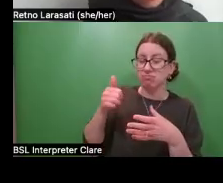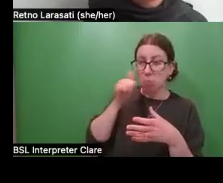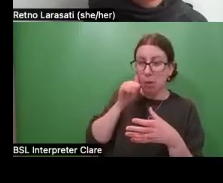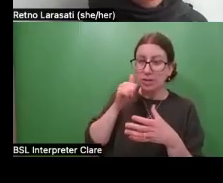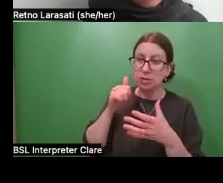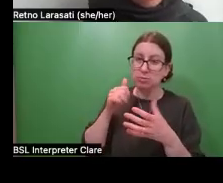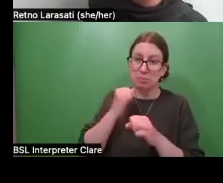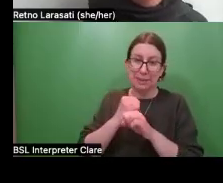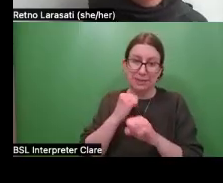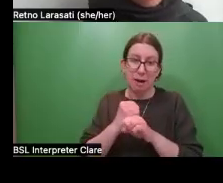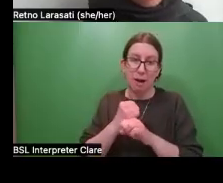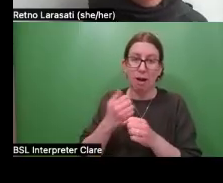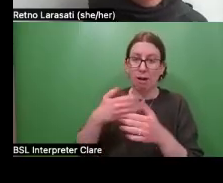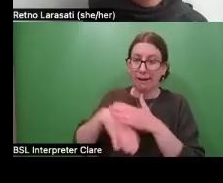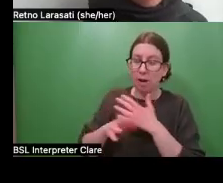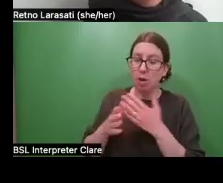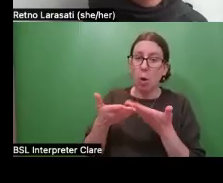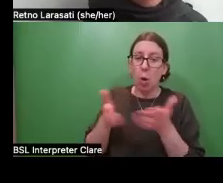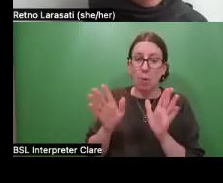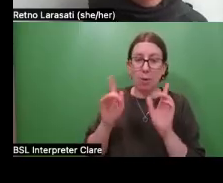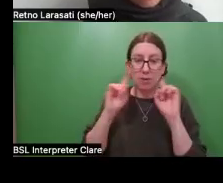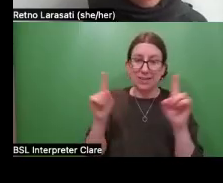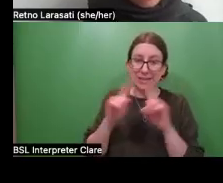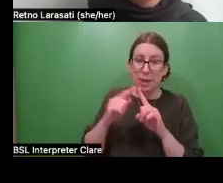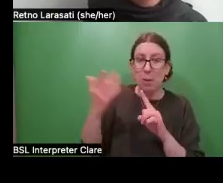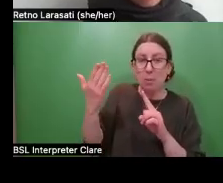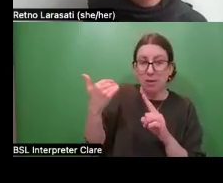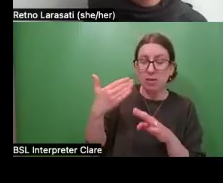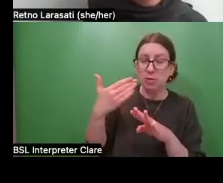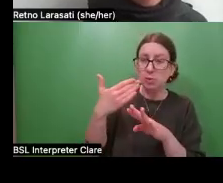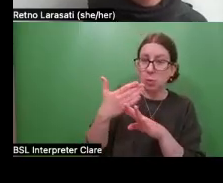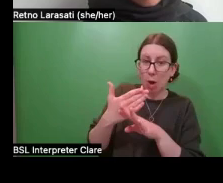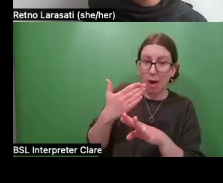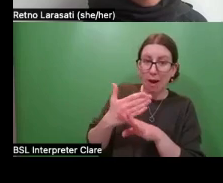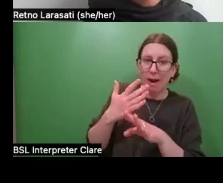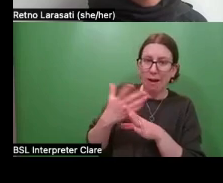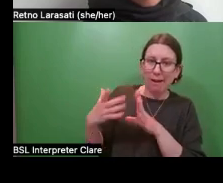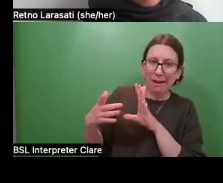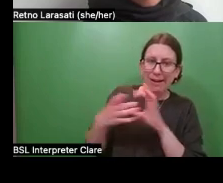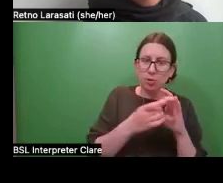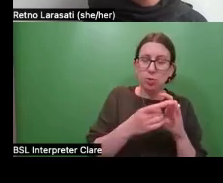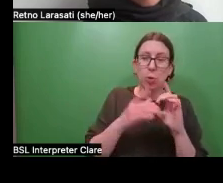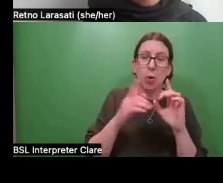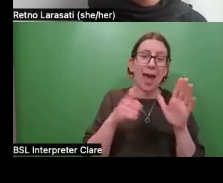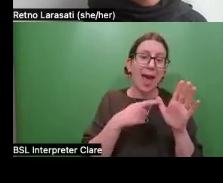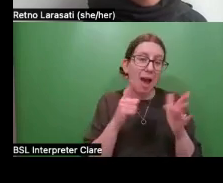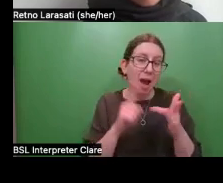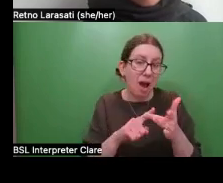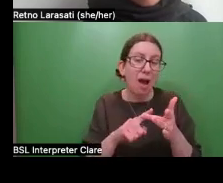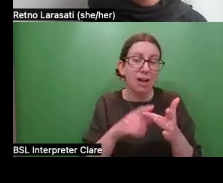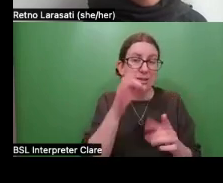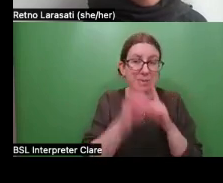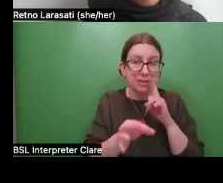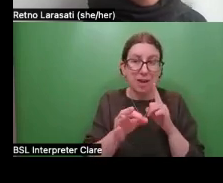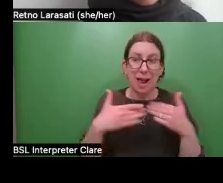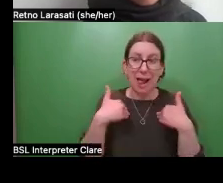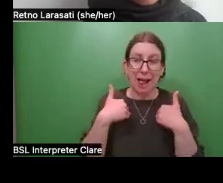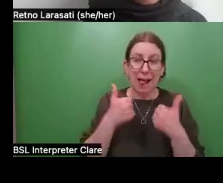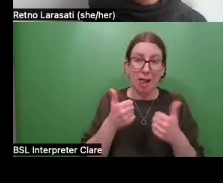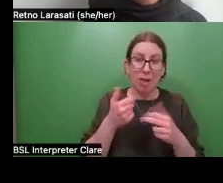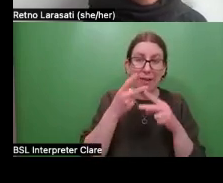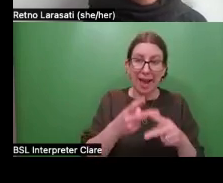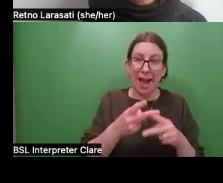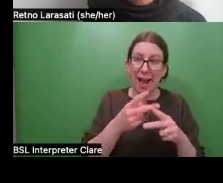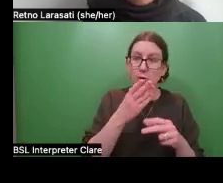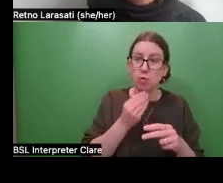work included trust in AI, especially AI in healthcare for non-expert users. And Retno is going to talk to us